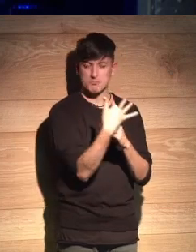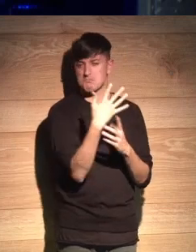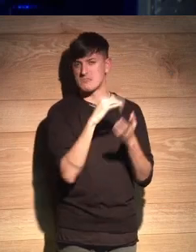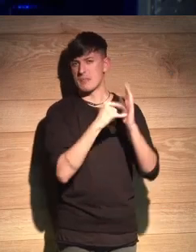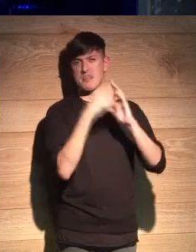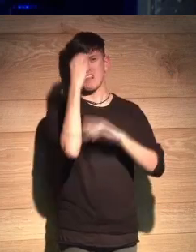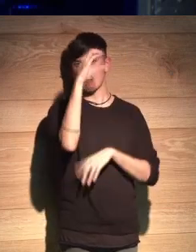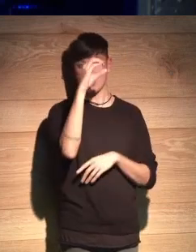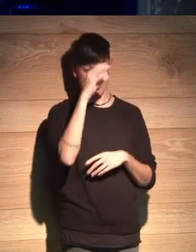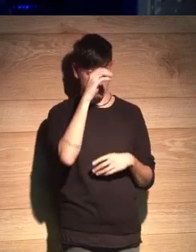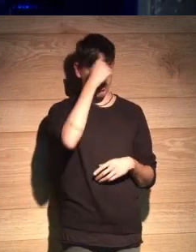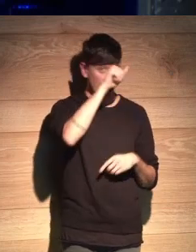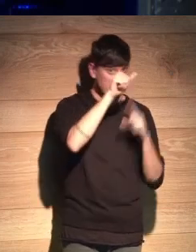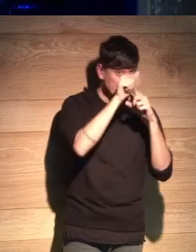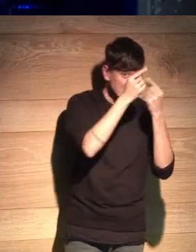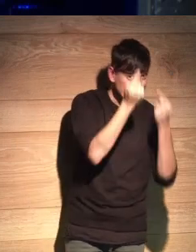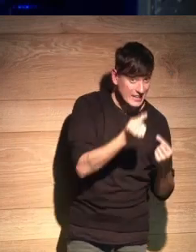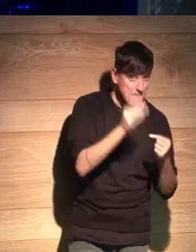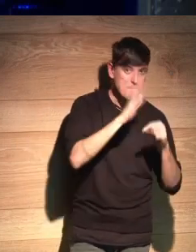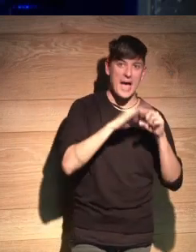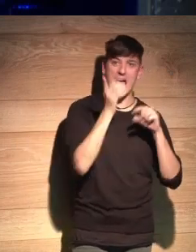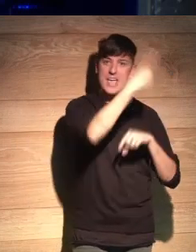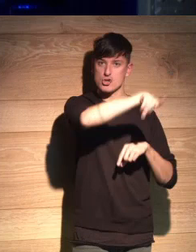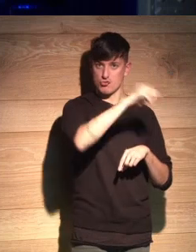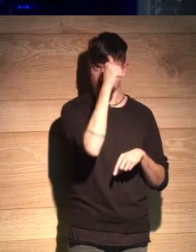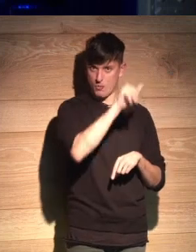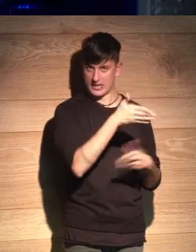paradigm that has been designed by men and for men.